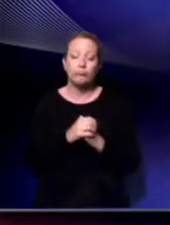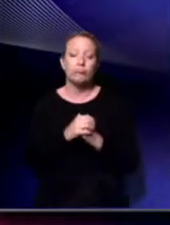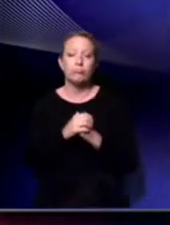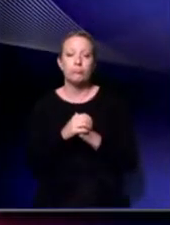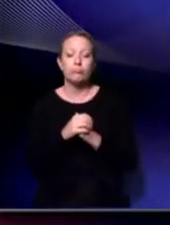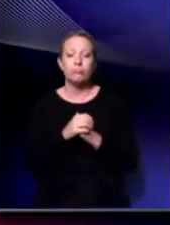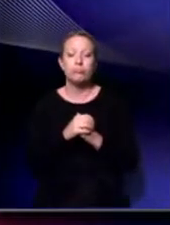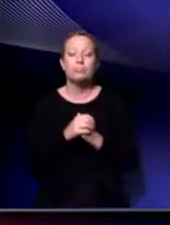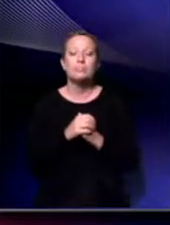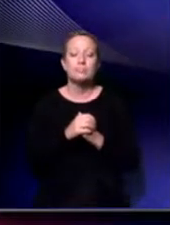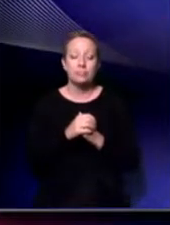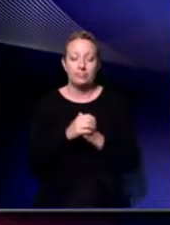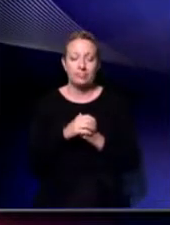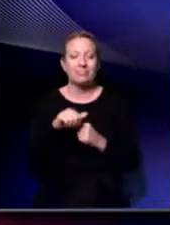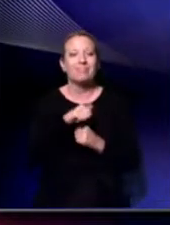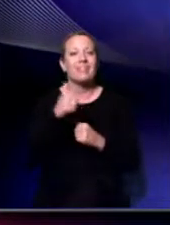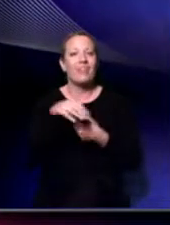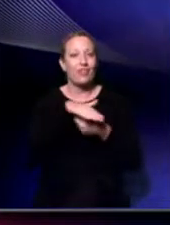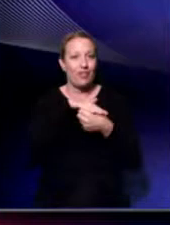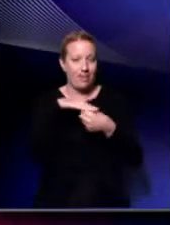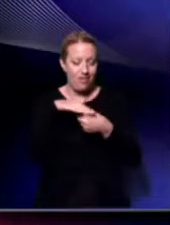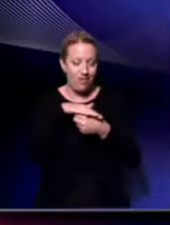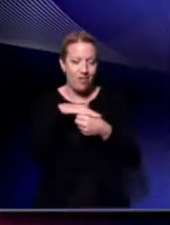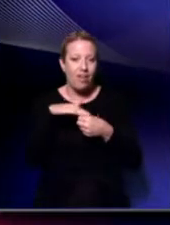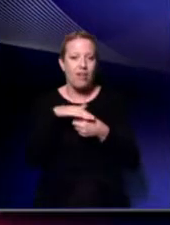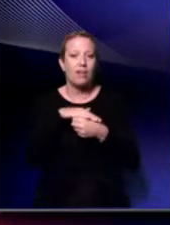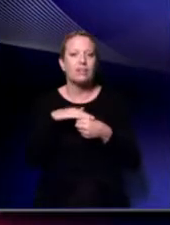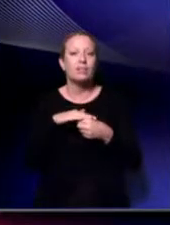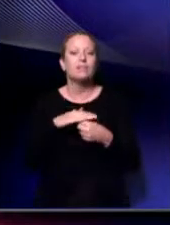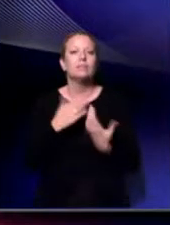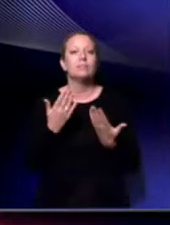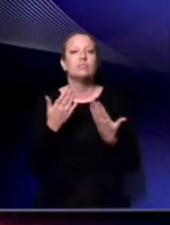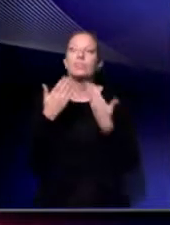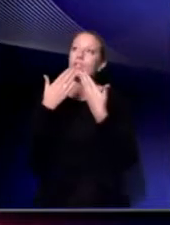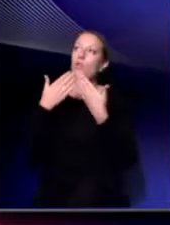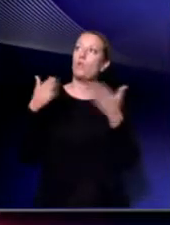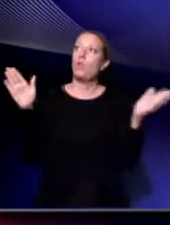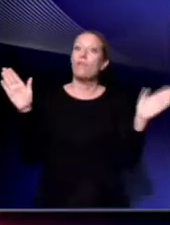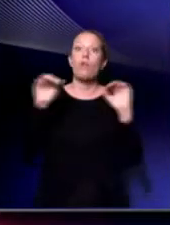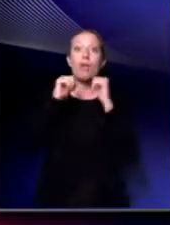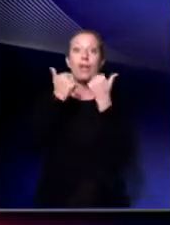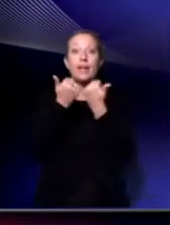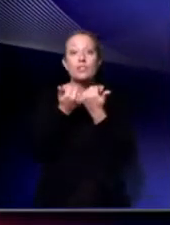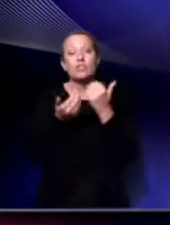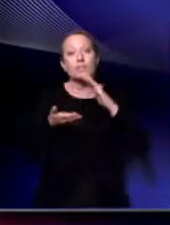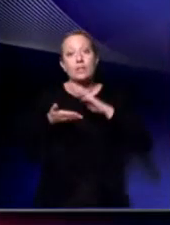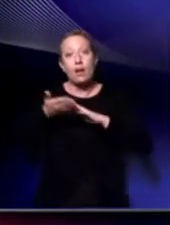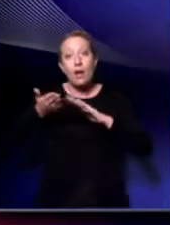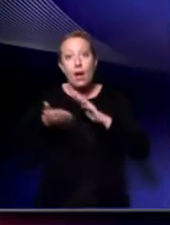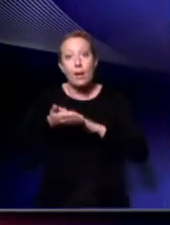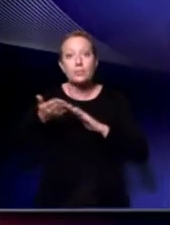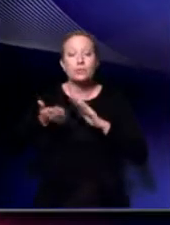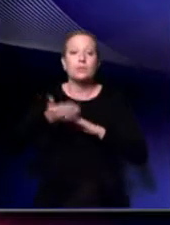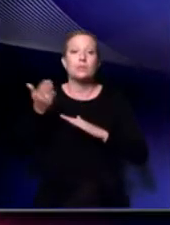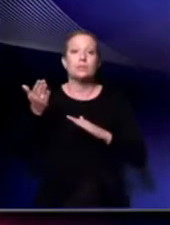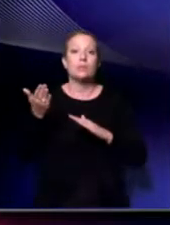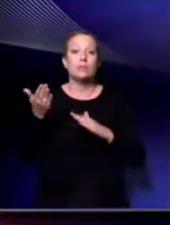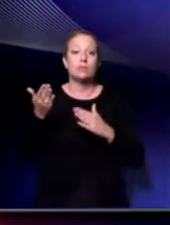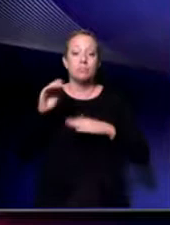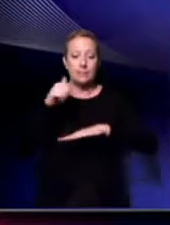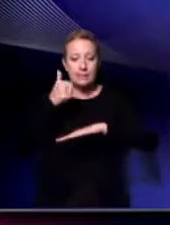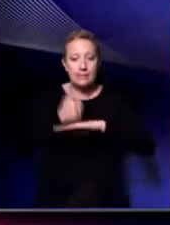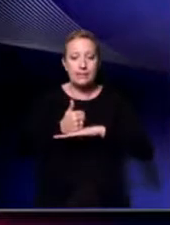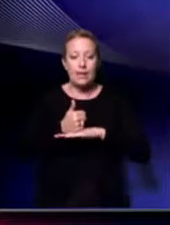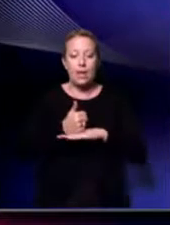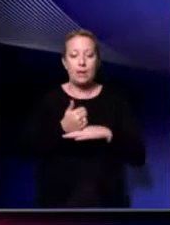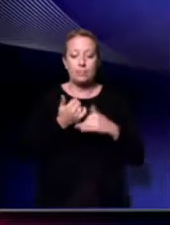The second area is just looking at overall agency operations, setting short-term,